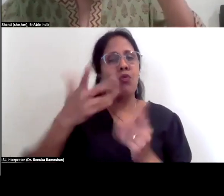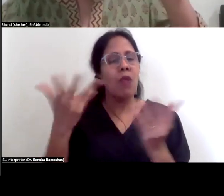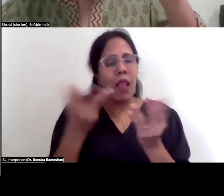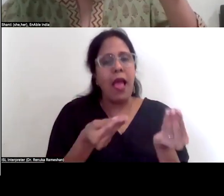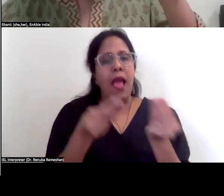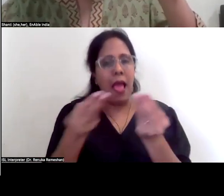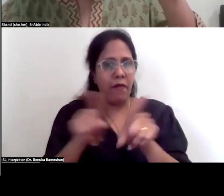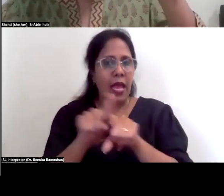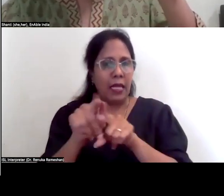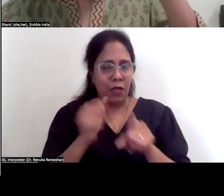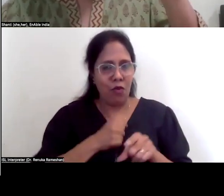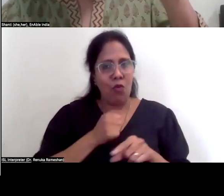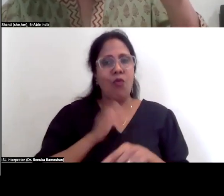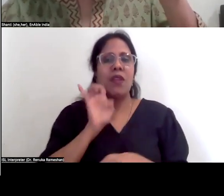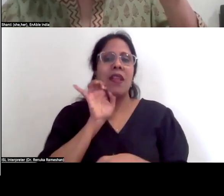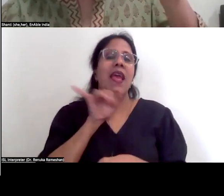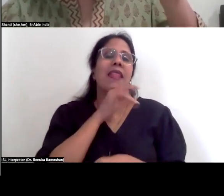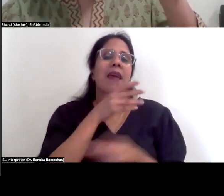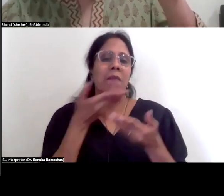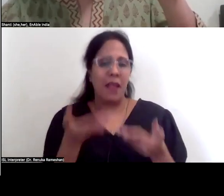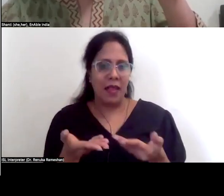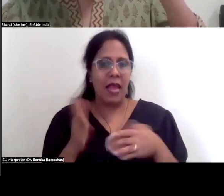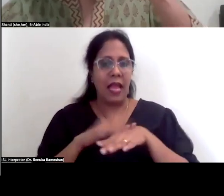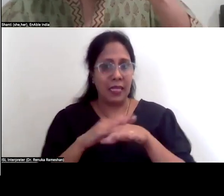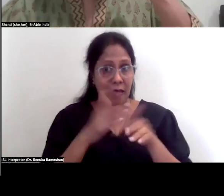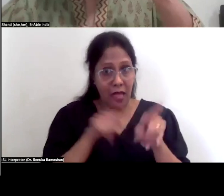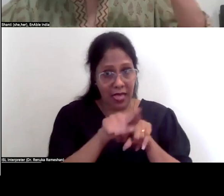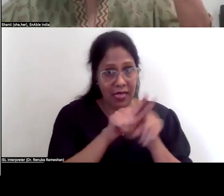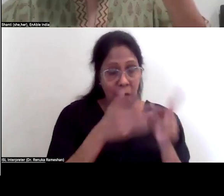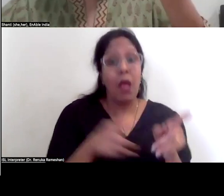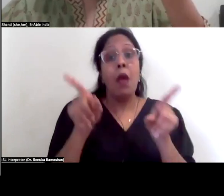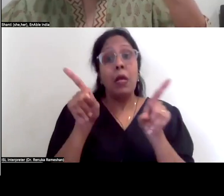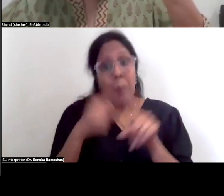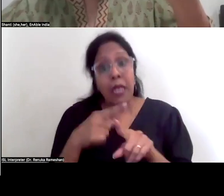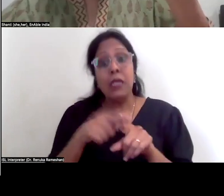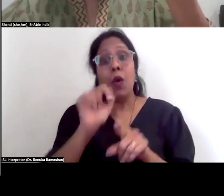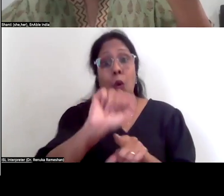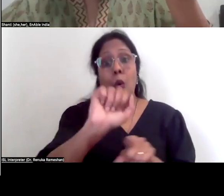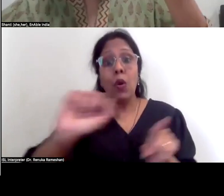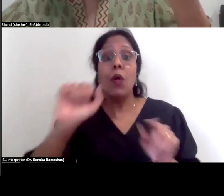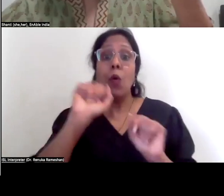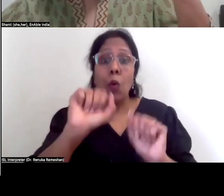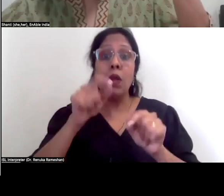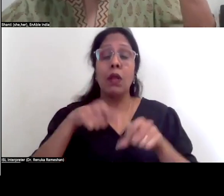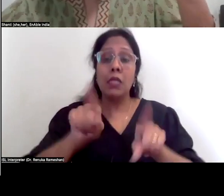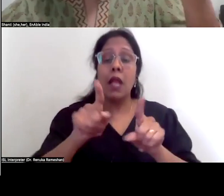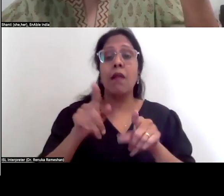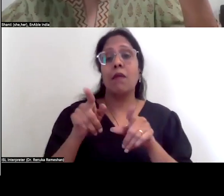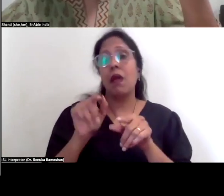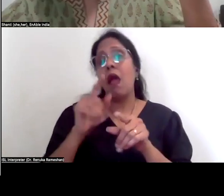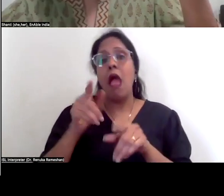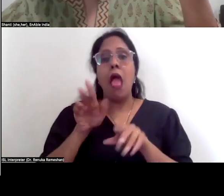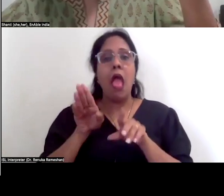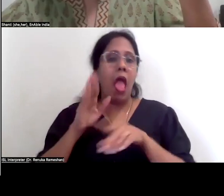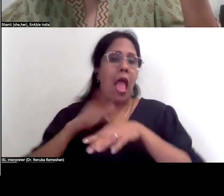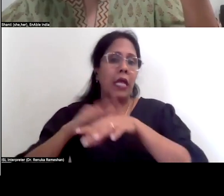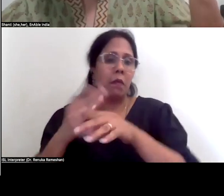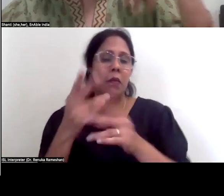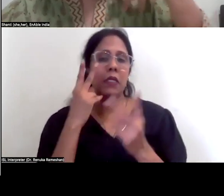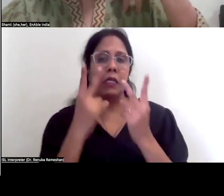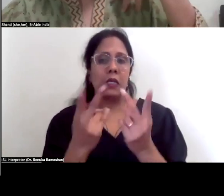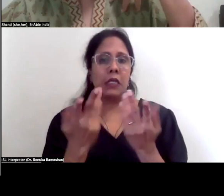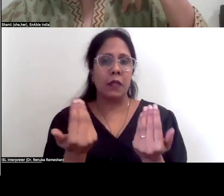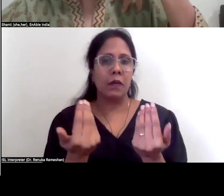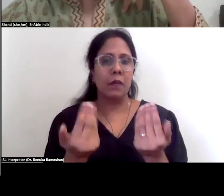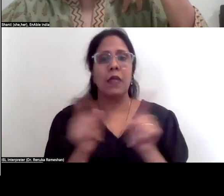these examples, I want you all to think of your own examples, okay? We have been thinking, how can we equip our primary actor, a person with